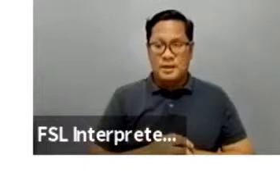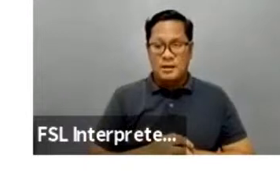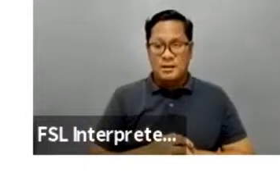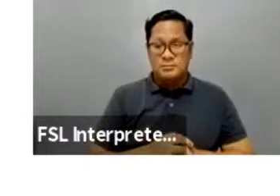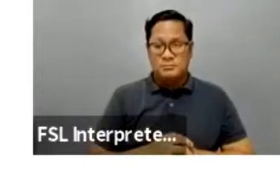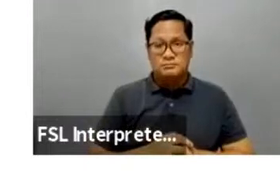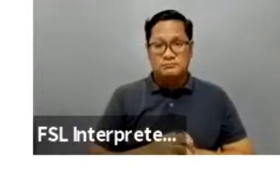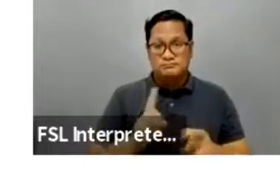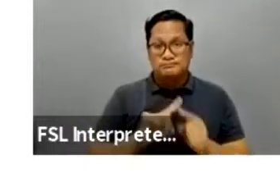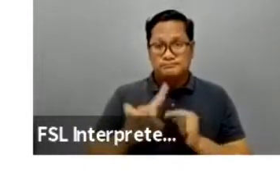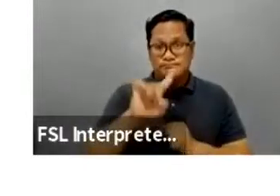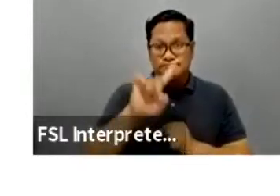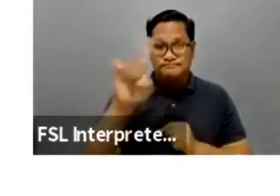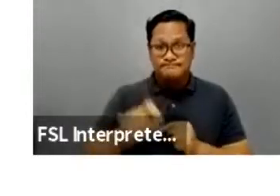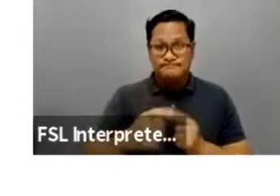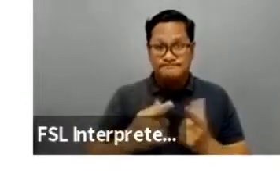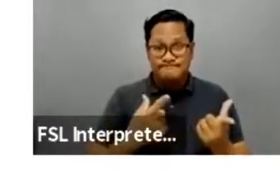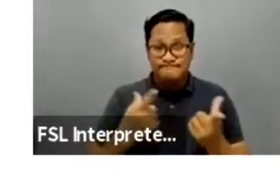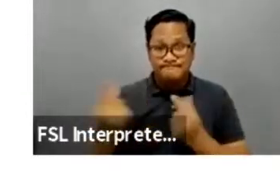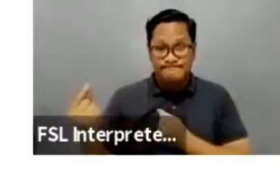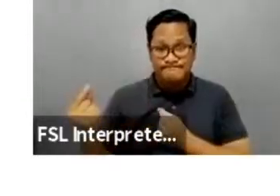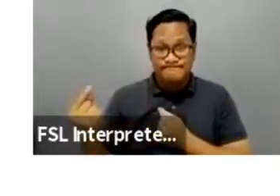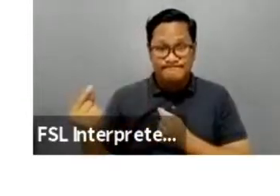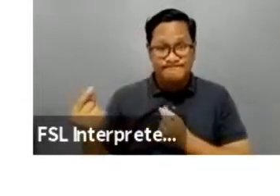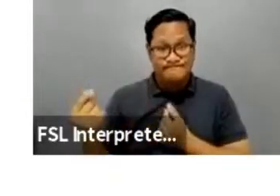Paano ang implementation?